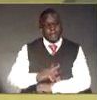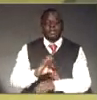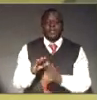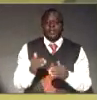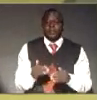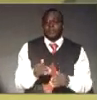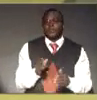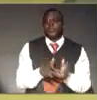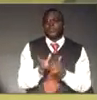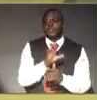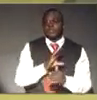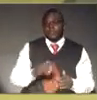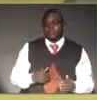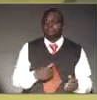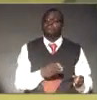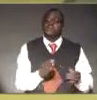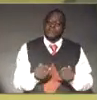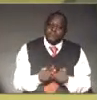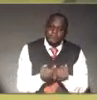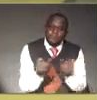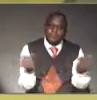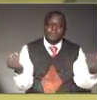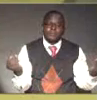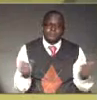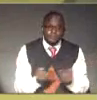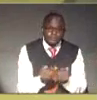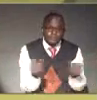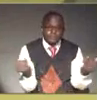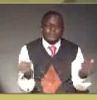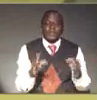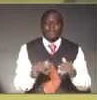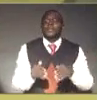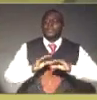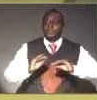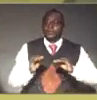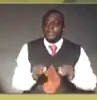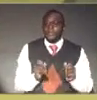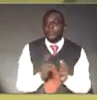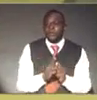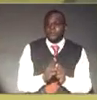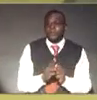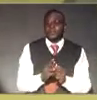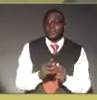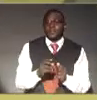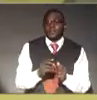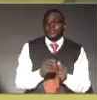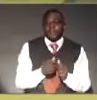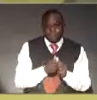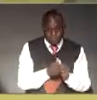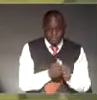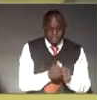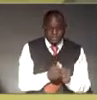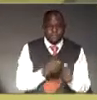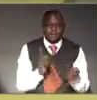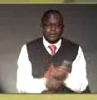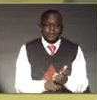like a passing on parade. He had trained these men. Now he wanted them to get the